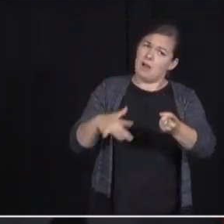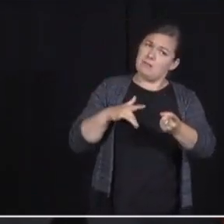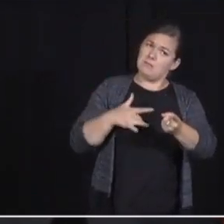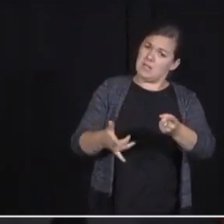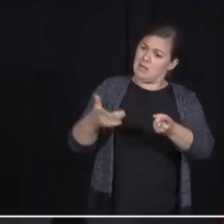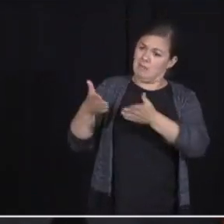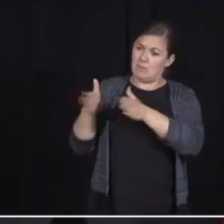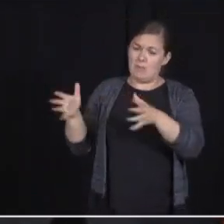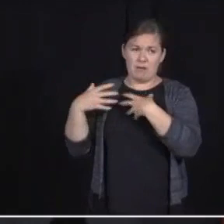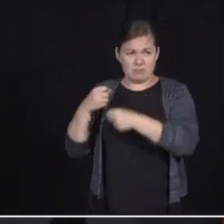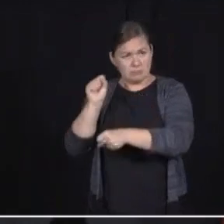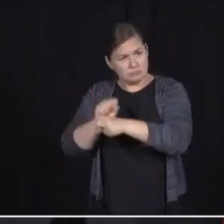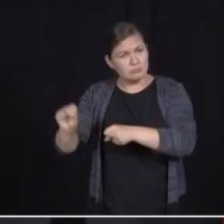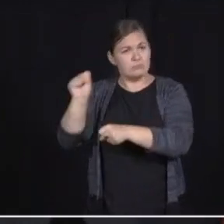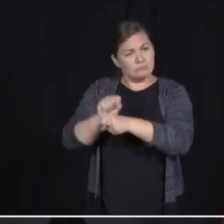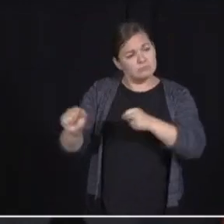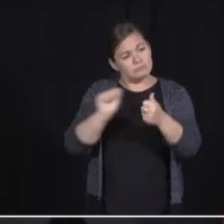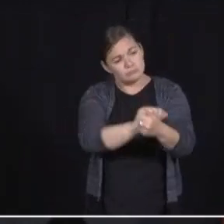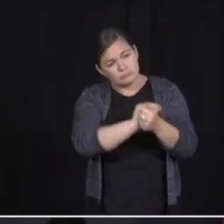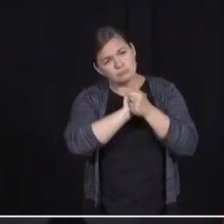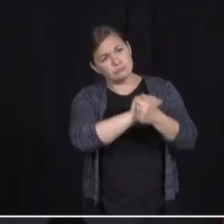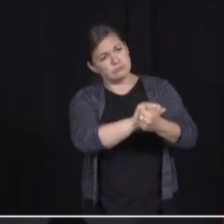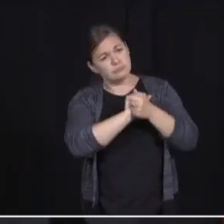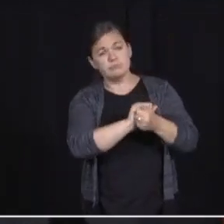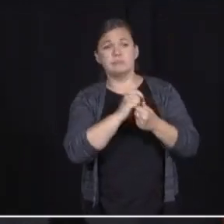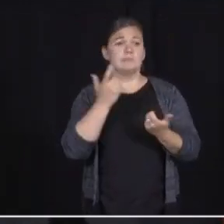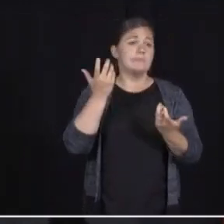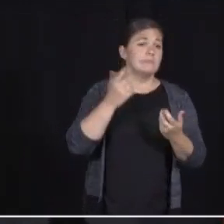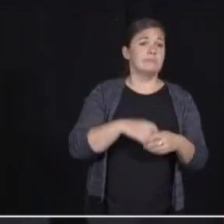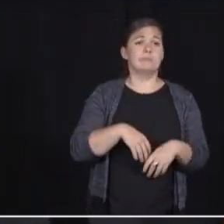with schools when there's a case of measles, there's a case of